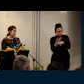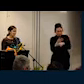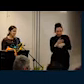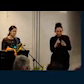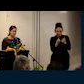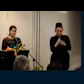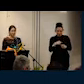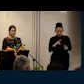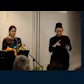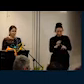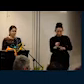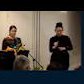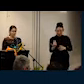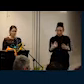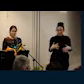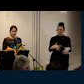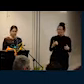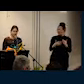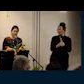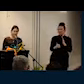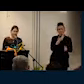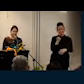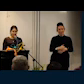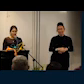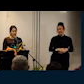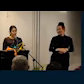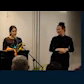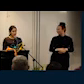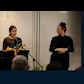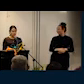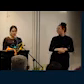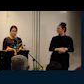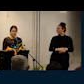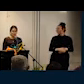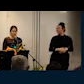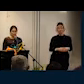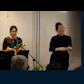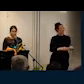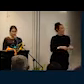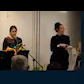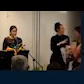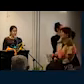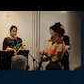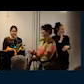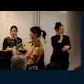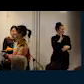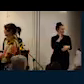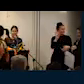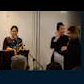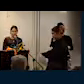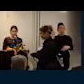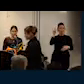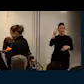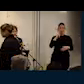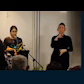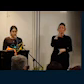well ahead, like the neurons are looking very, very beautiful. And the talk today is a part of National Science Week as well. So